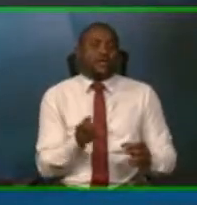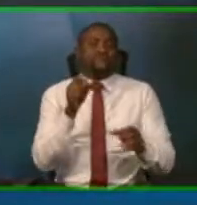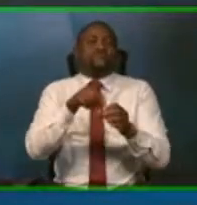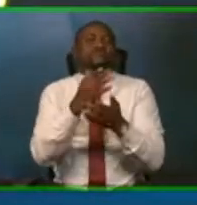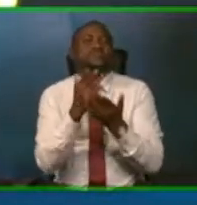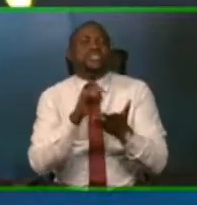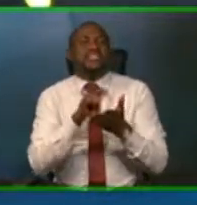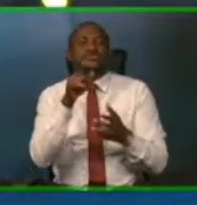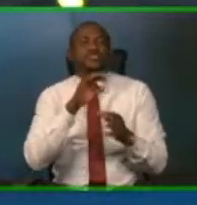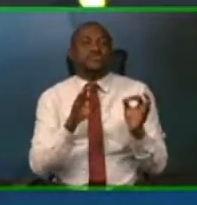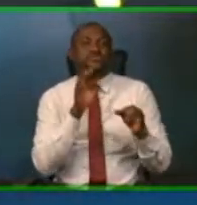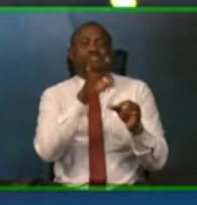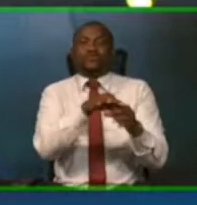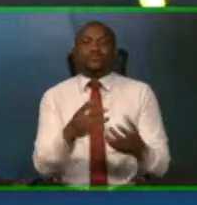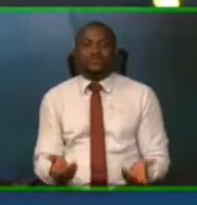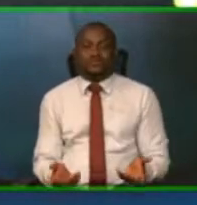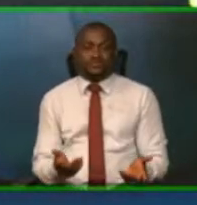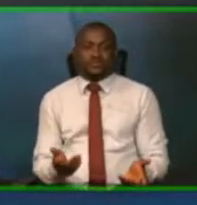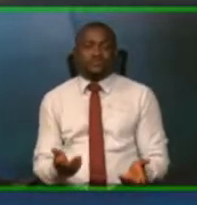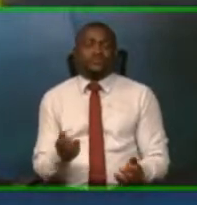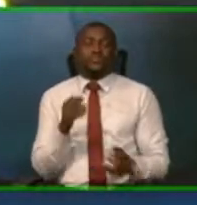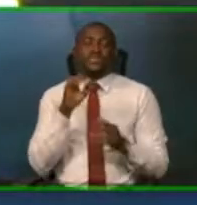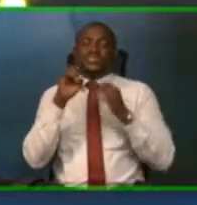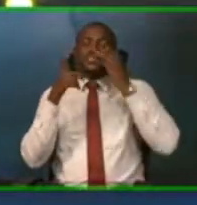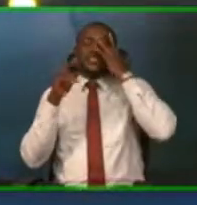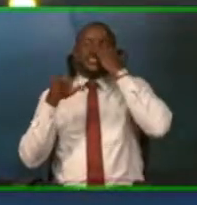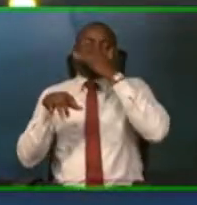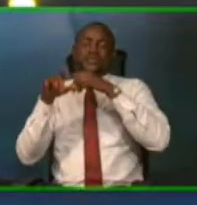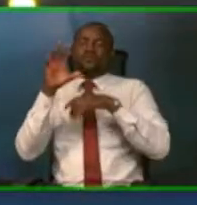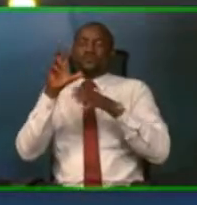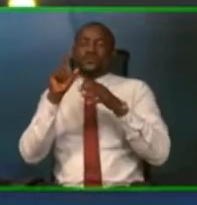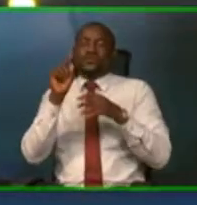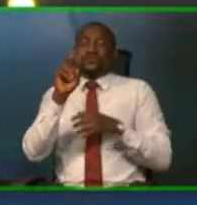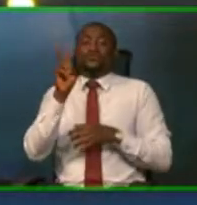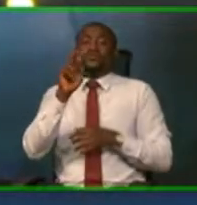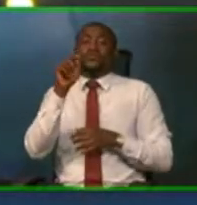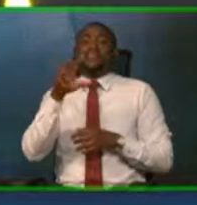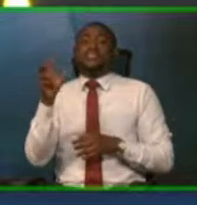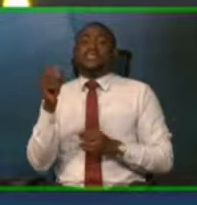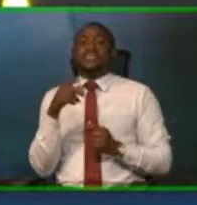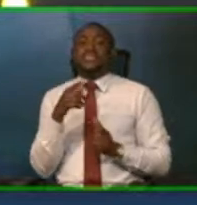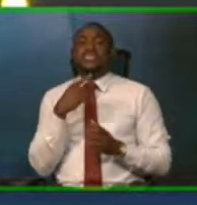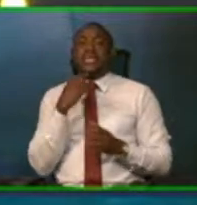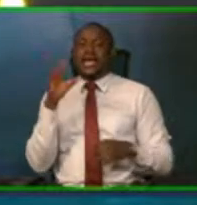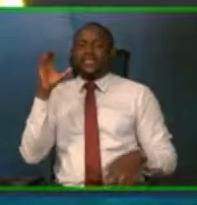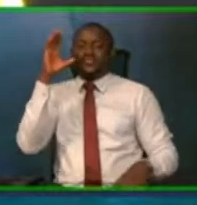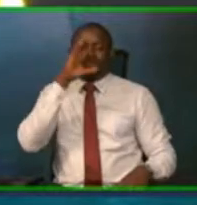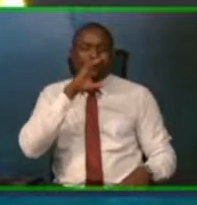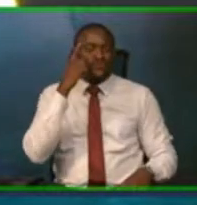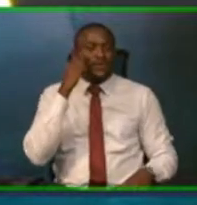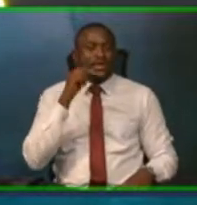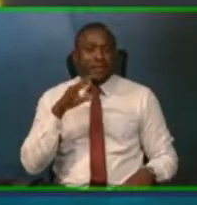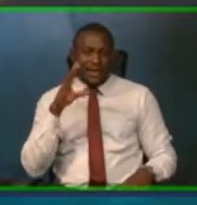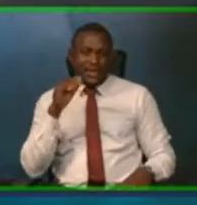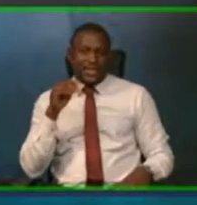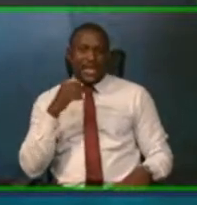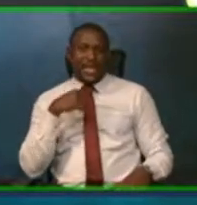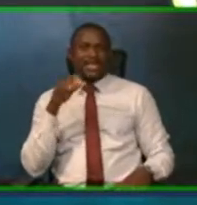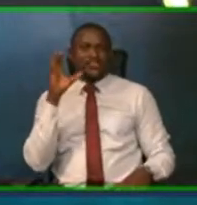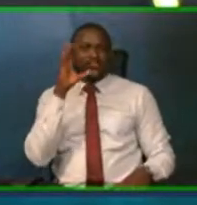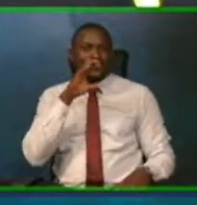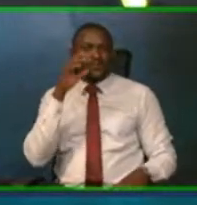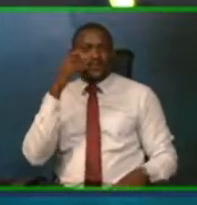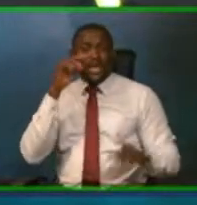Ezekiel chapter 22, when you read, I think verse 30 now, he said, and I sought for a man. I hope I got that scripture right. I sought for a